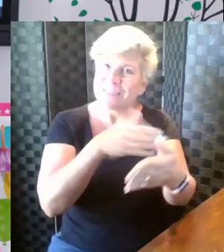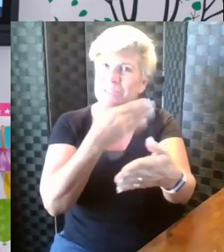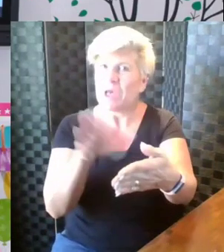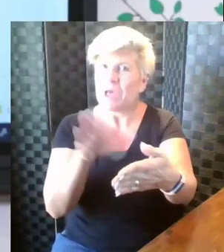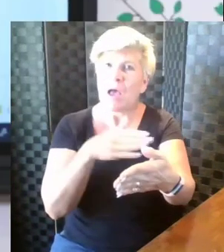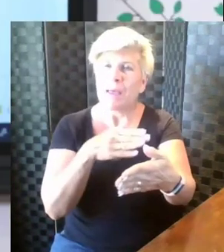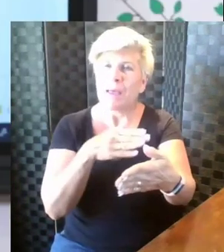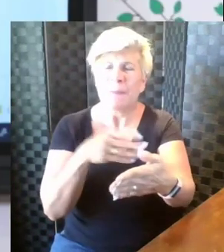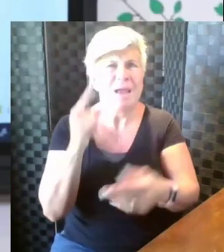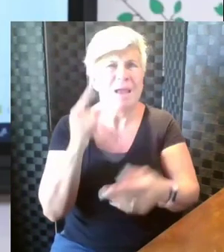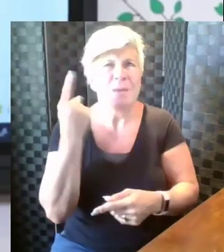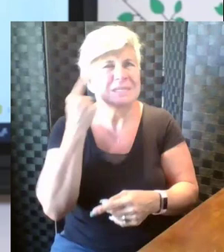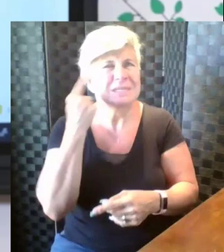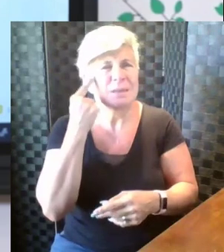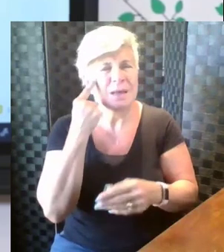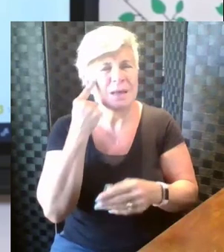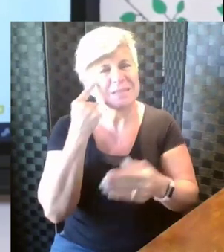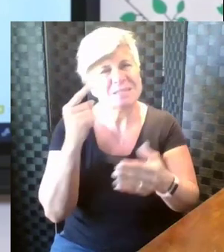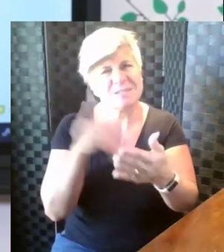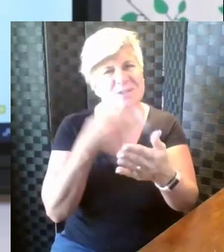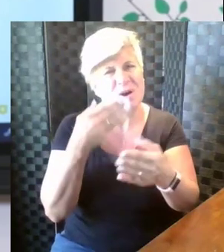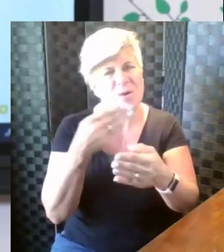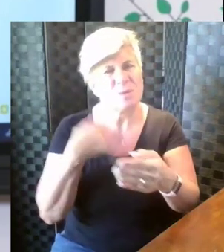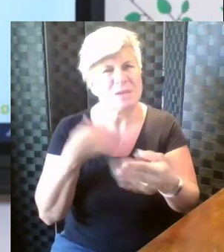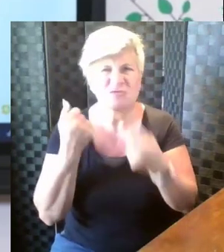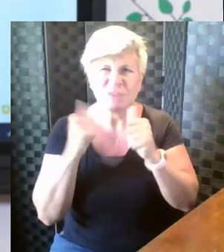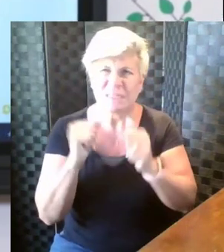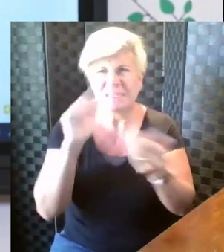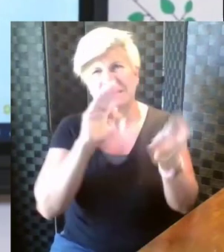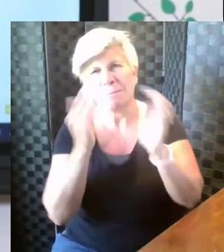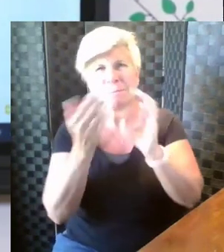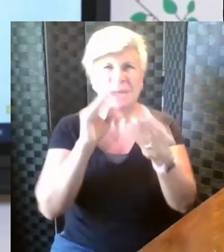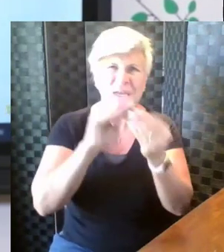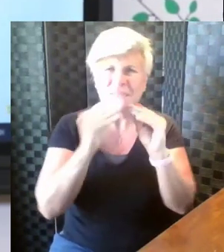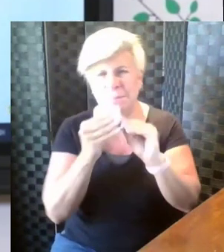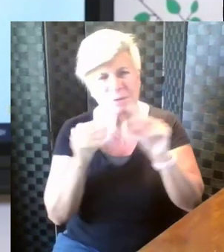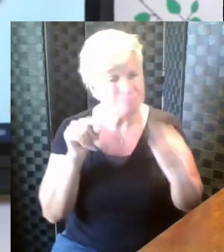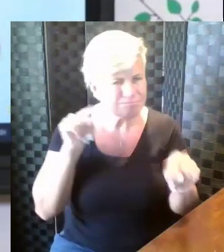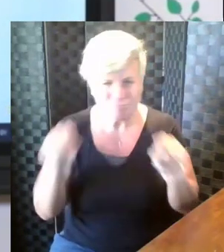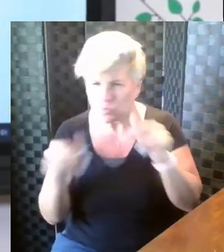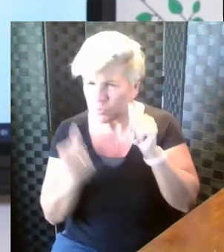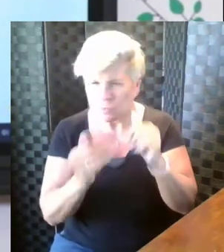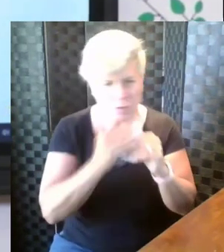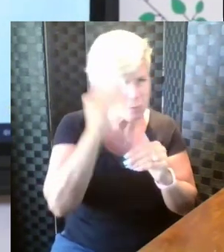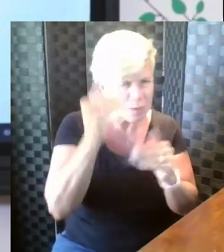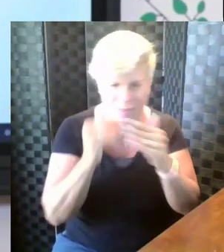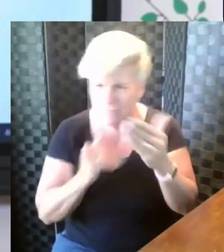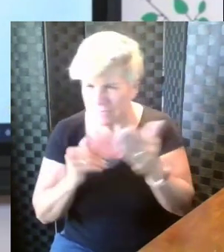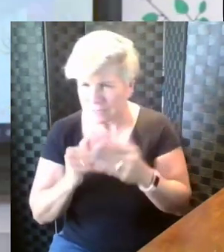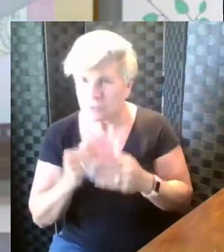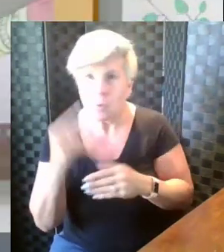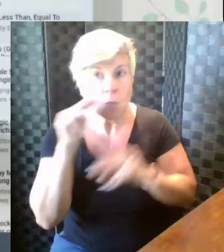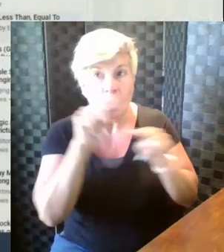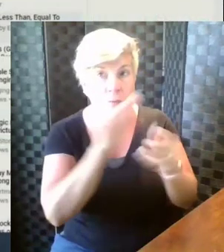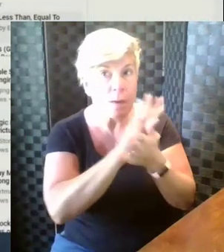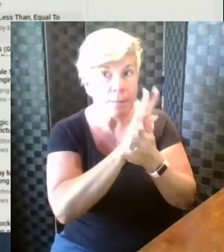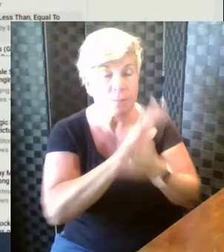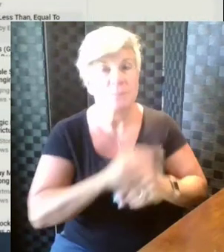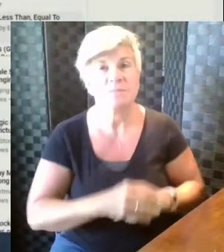thinking about how can I compare these numbers and what does it really mean when I'm looking at the numbers trying to decide. So let's check it out.